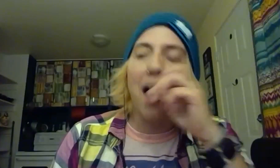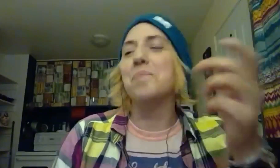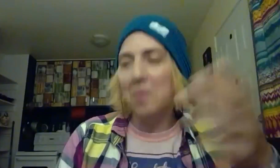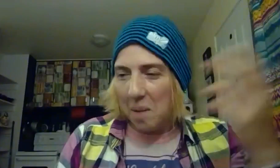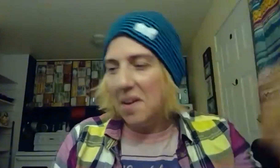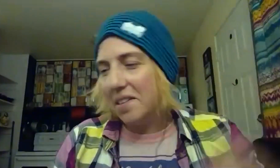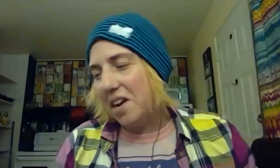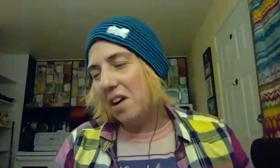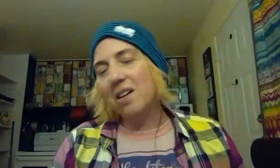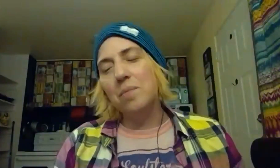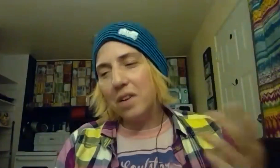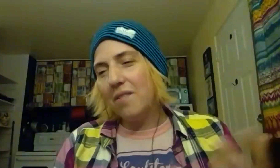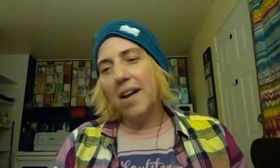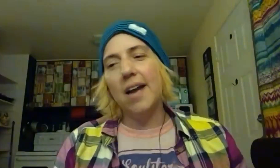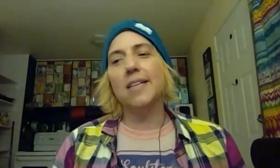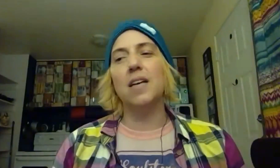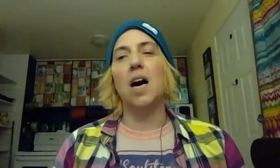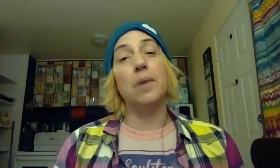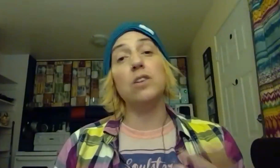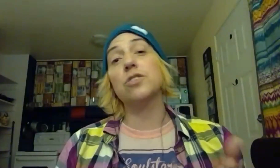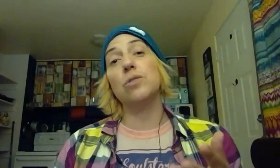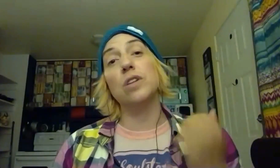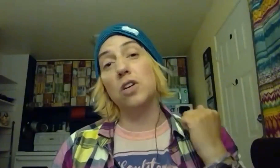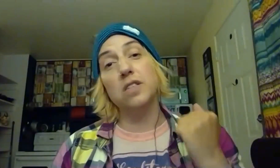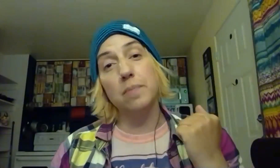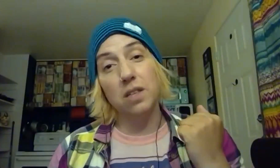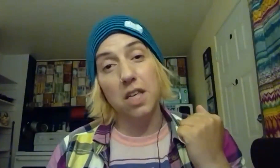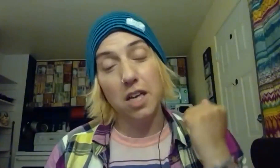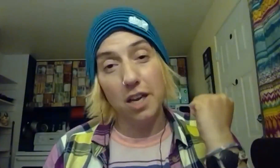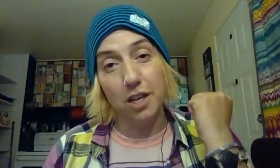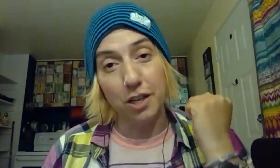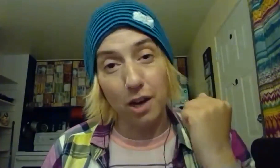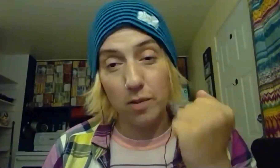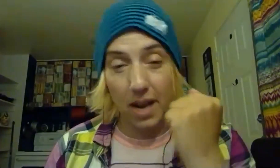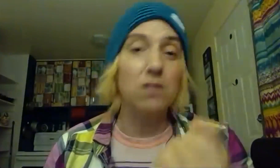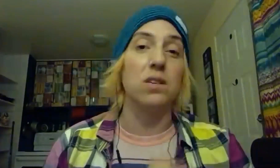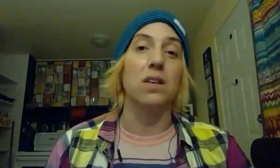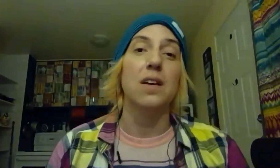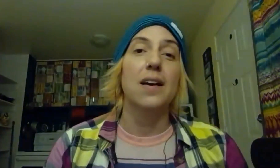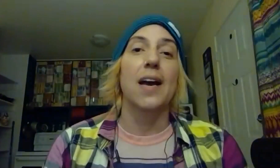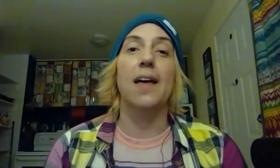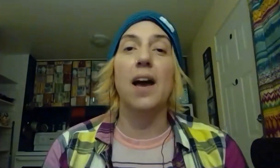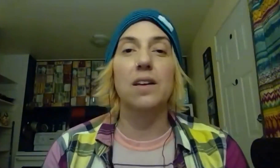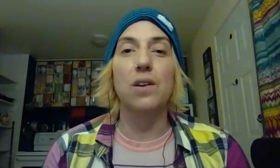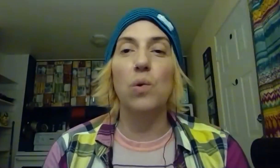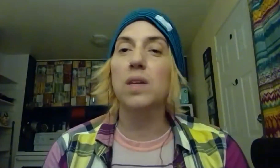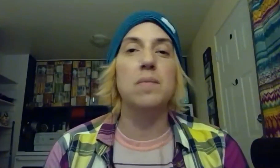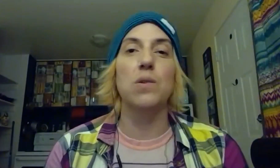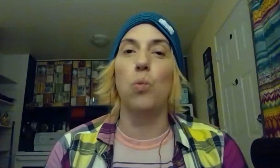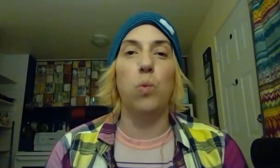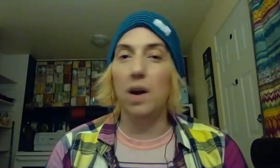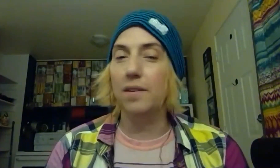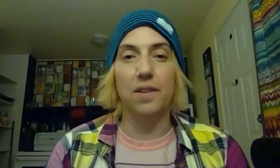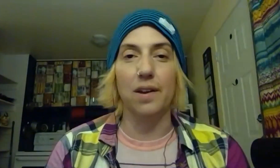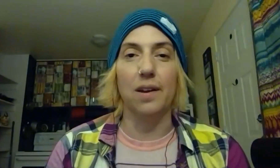So yeah, I'm a mentally ill. I'm a recovering addict, but I also live on disability in government housing, and that can only